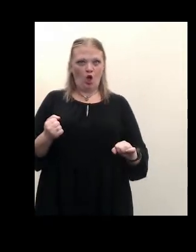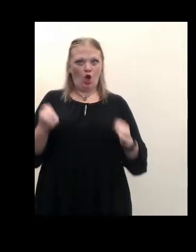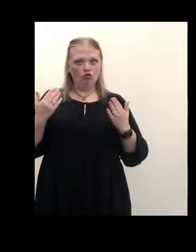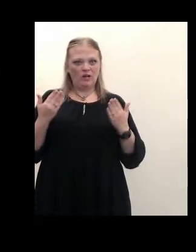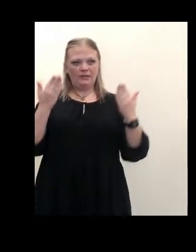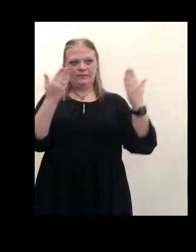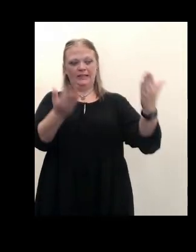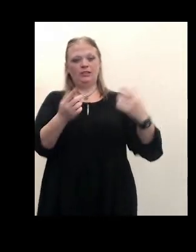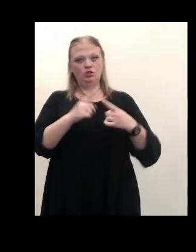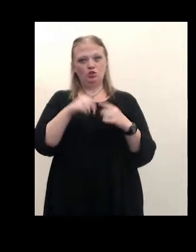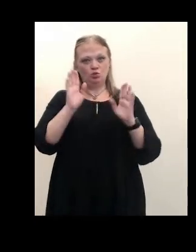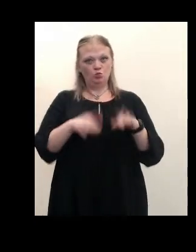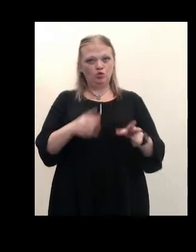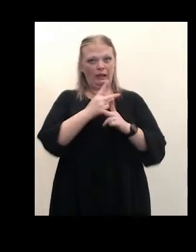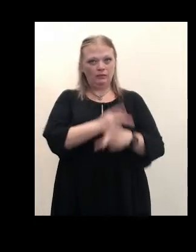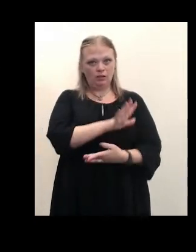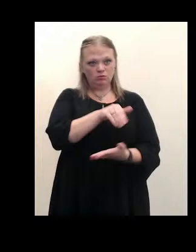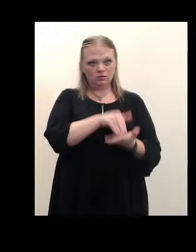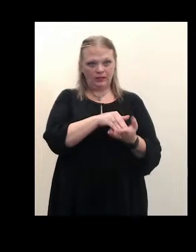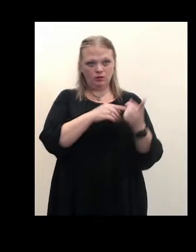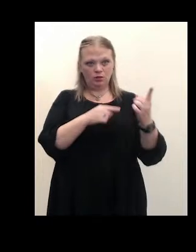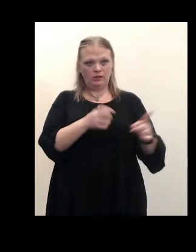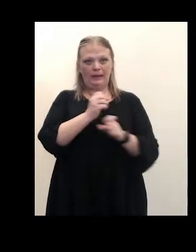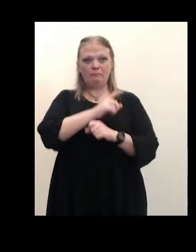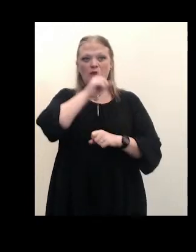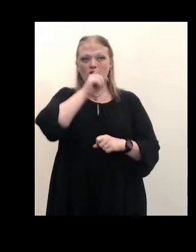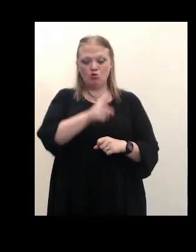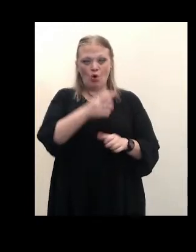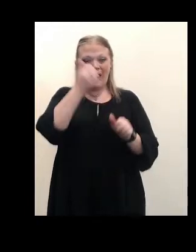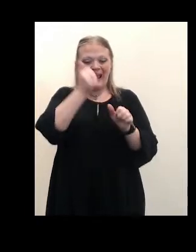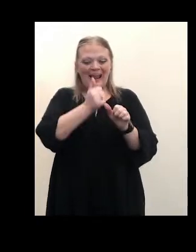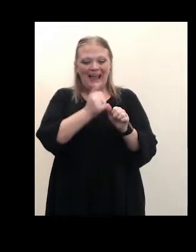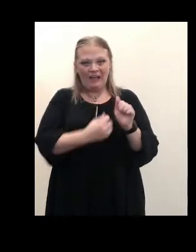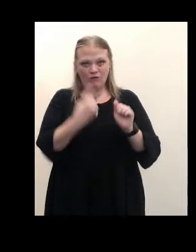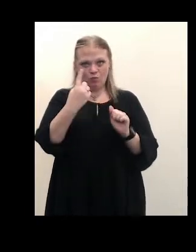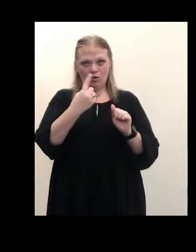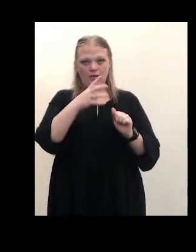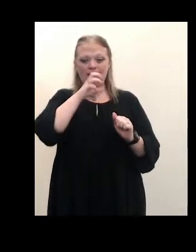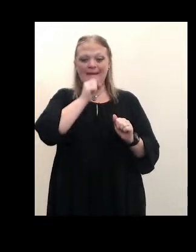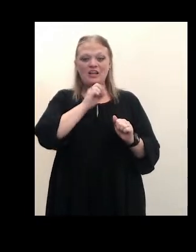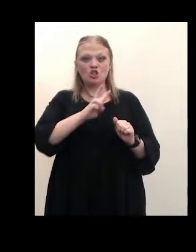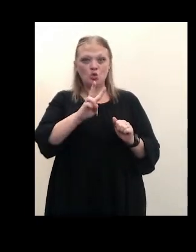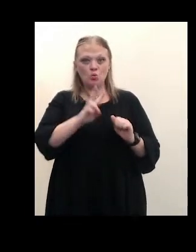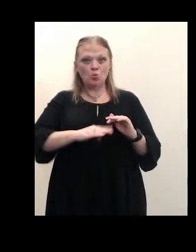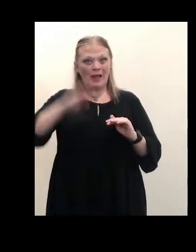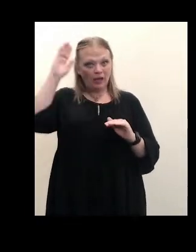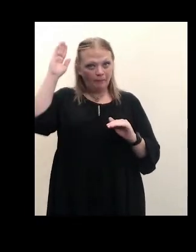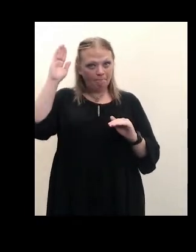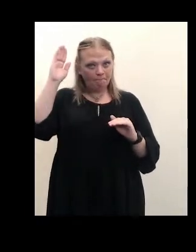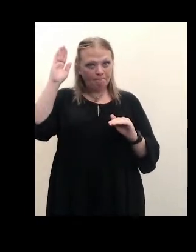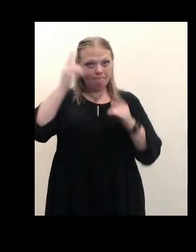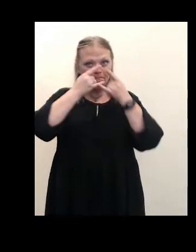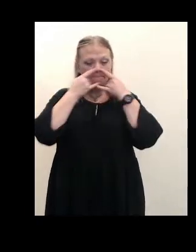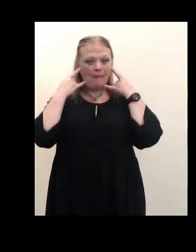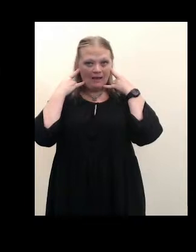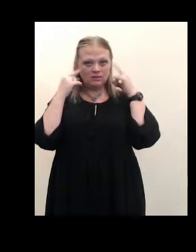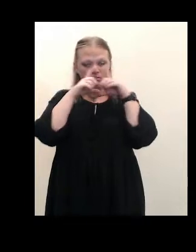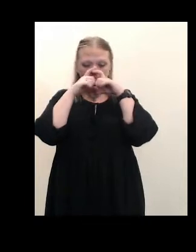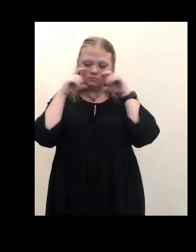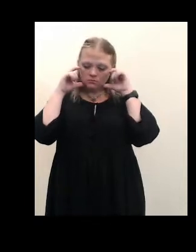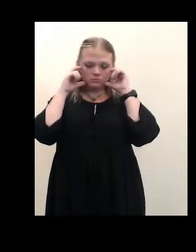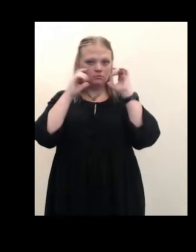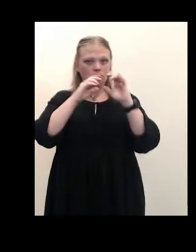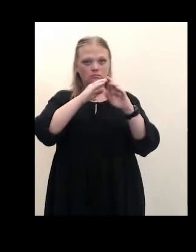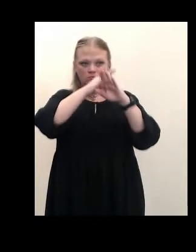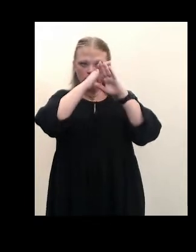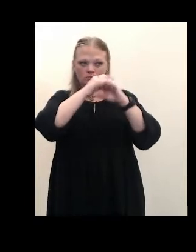care centers that they make sure that everybody who is 2 years and up in the child care center mask up. It protects